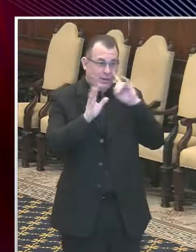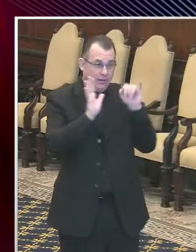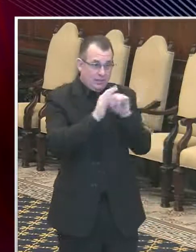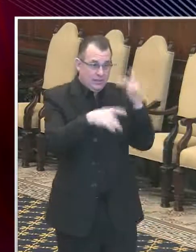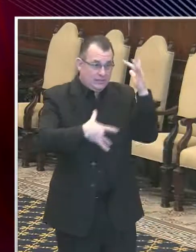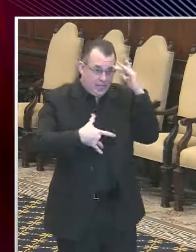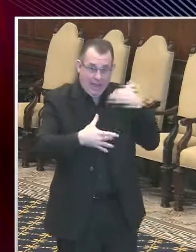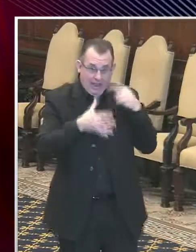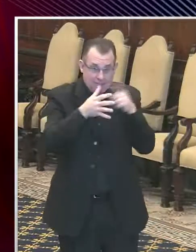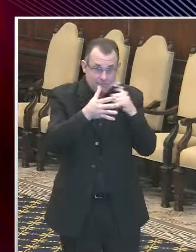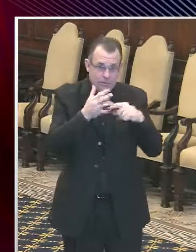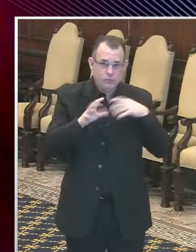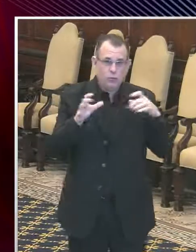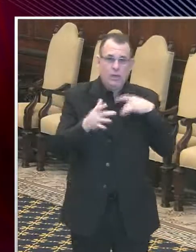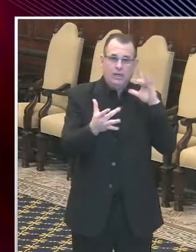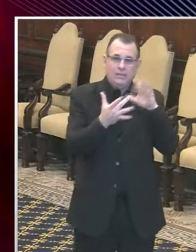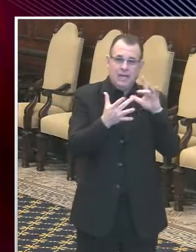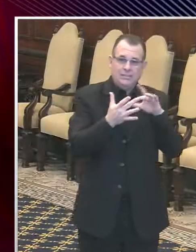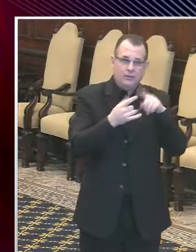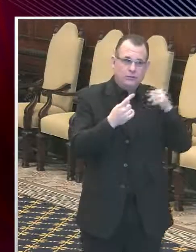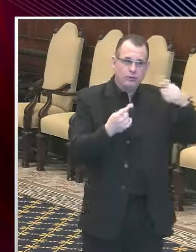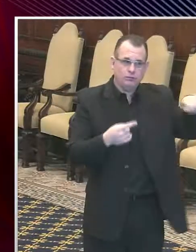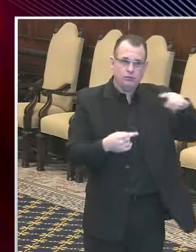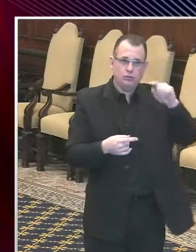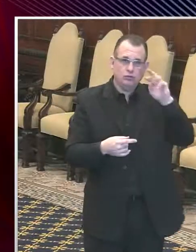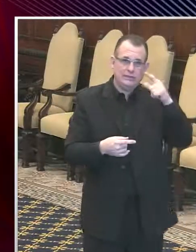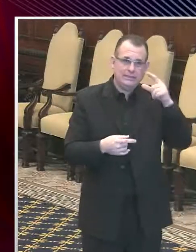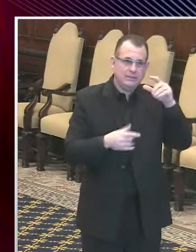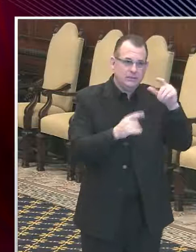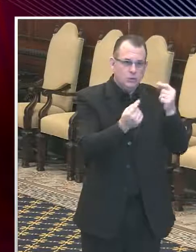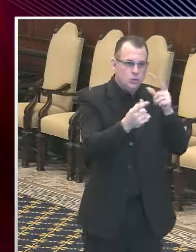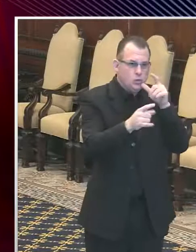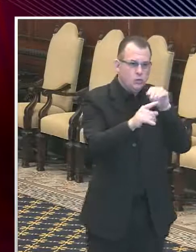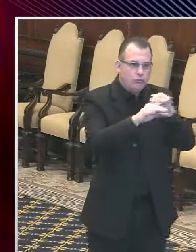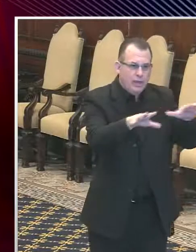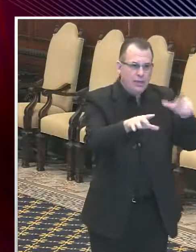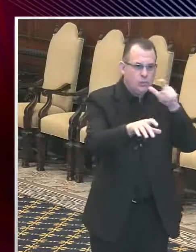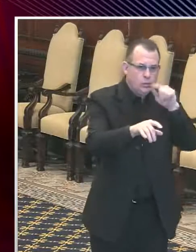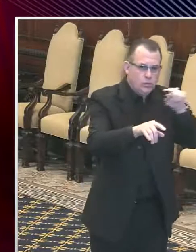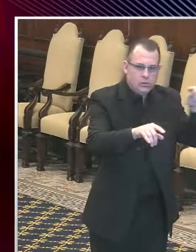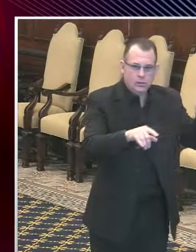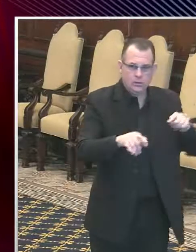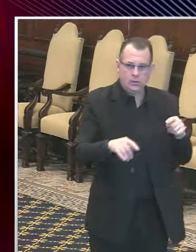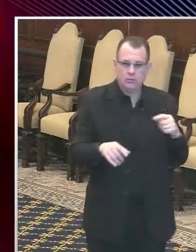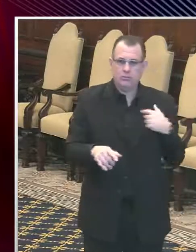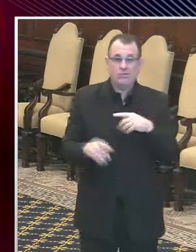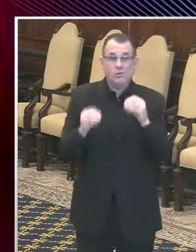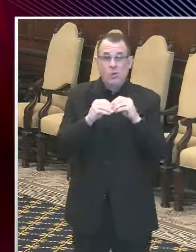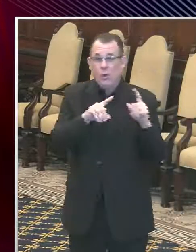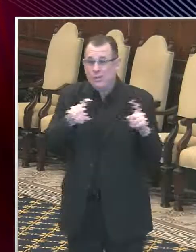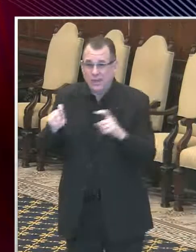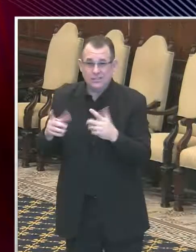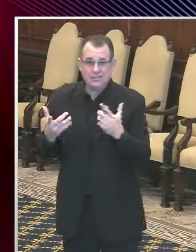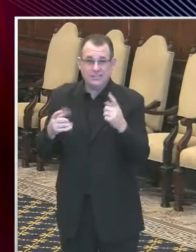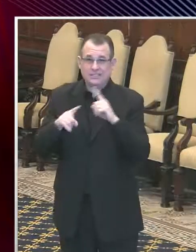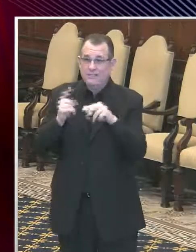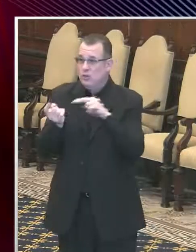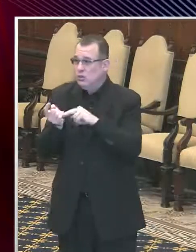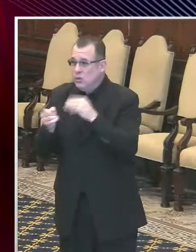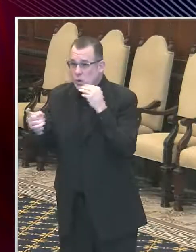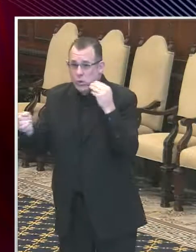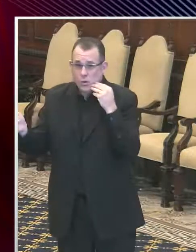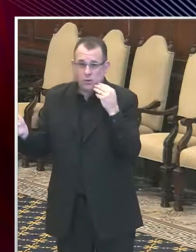contact tracing and follow up and prevent infection spread to others. We might do more testing in institutions. I don't think testing people